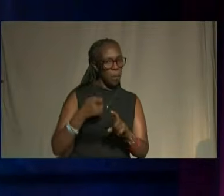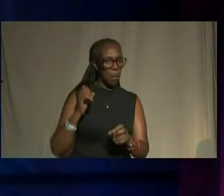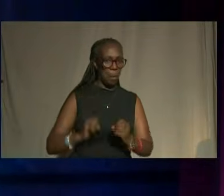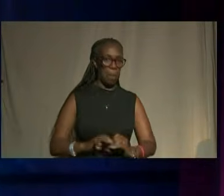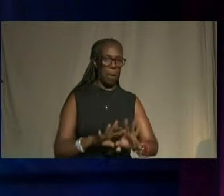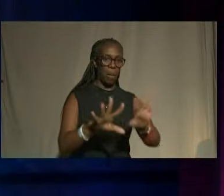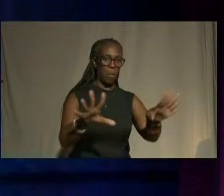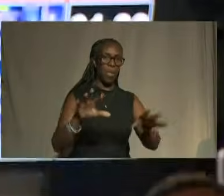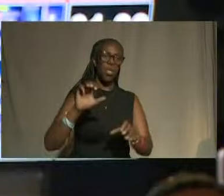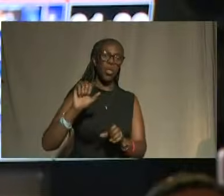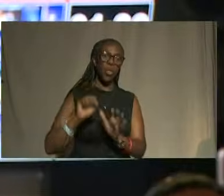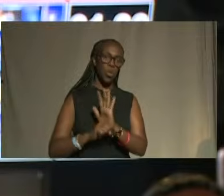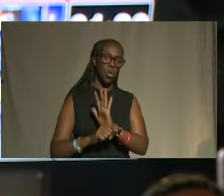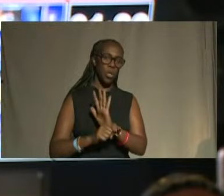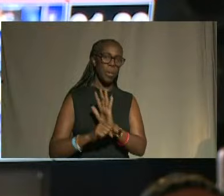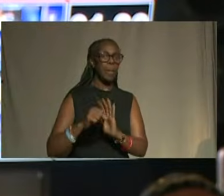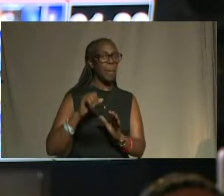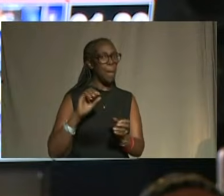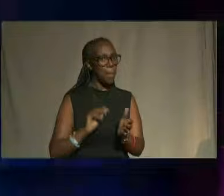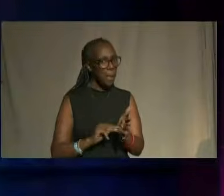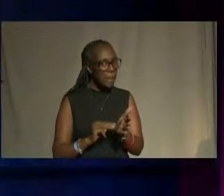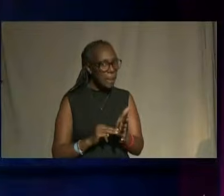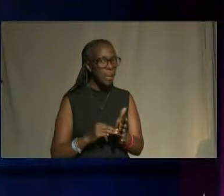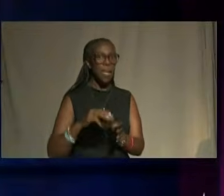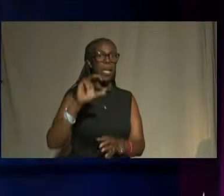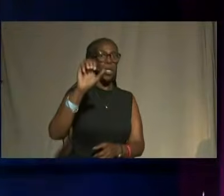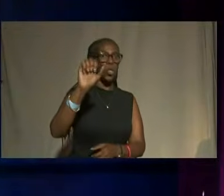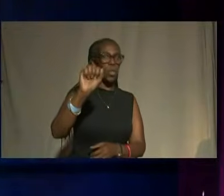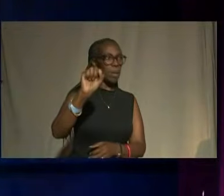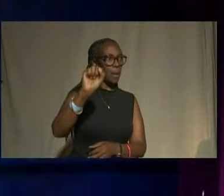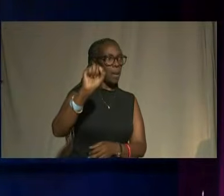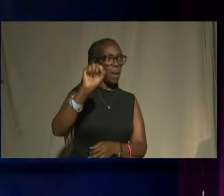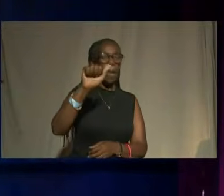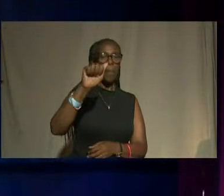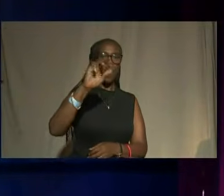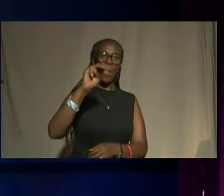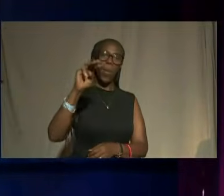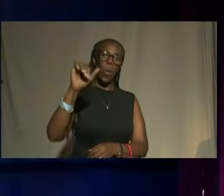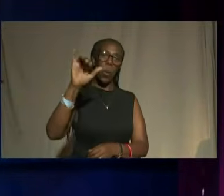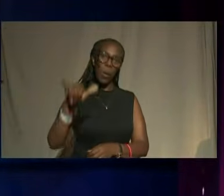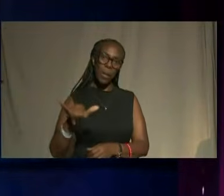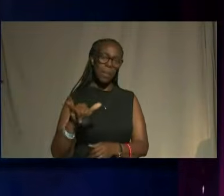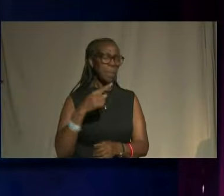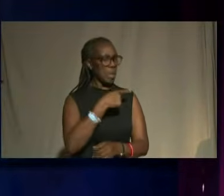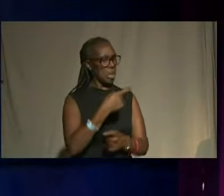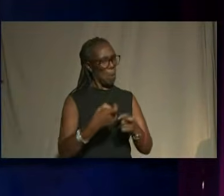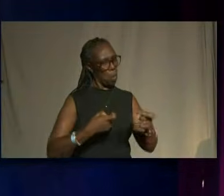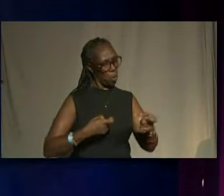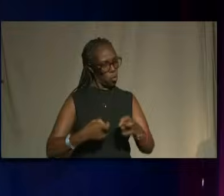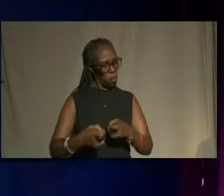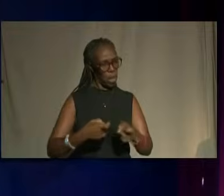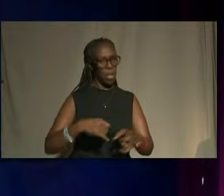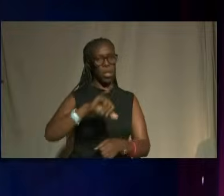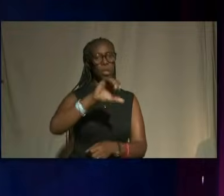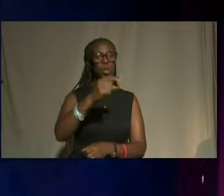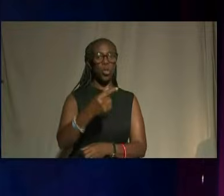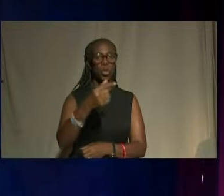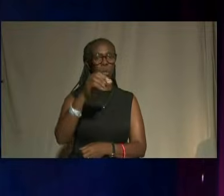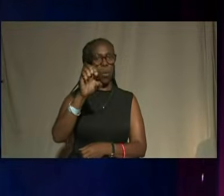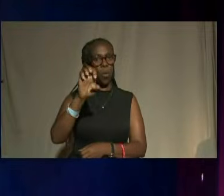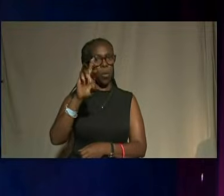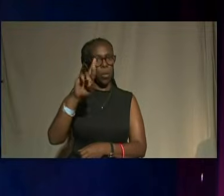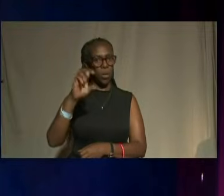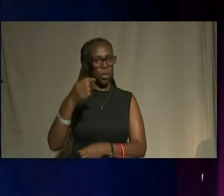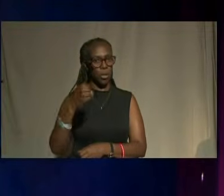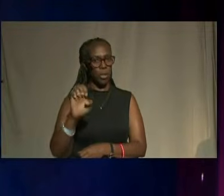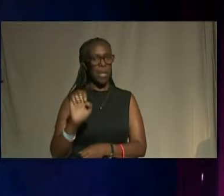media editor, Amoy Harriet, CVM TV. I am your moderator, George Davis. As is customary, the audience